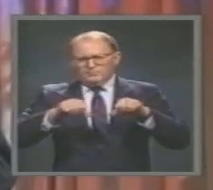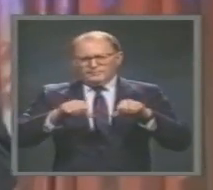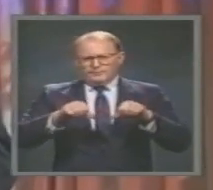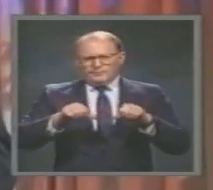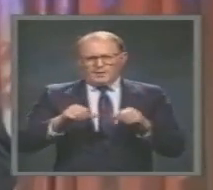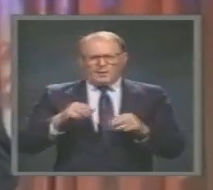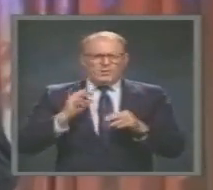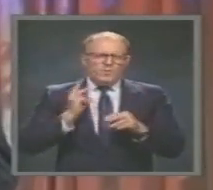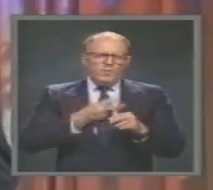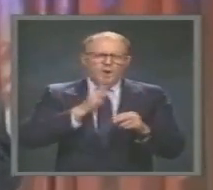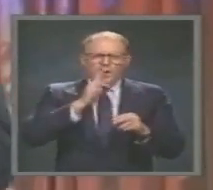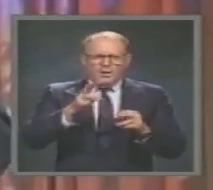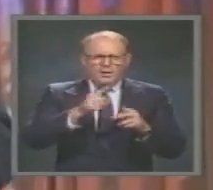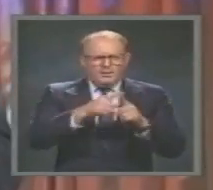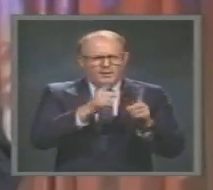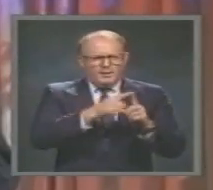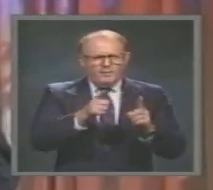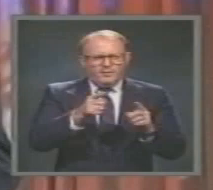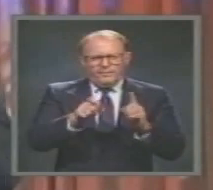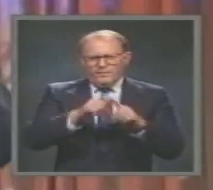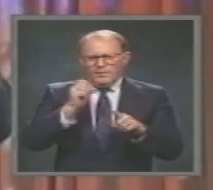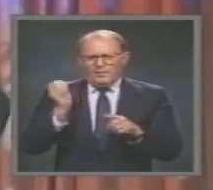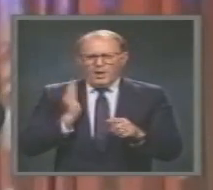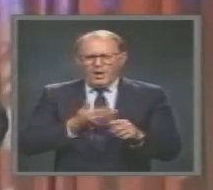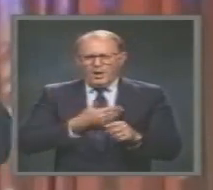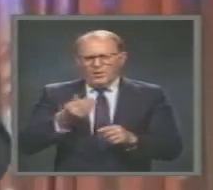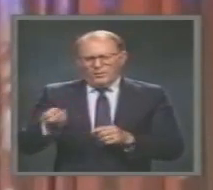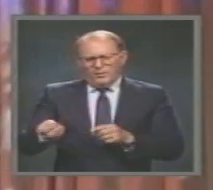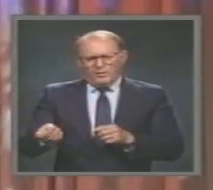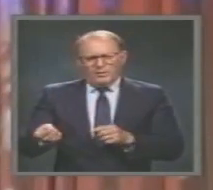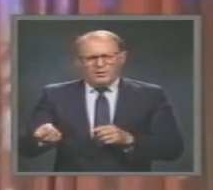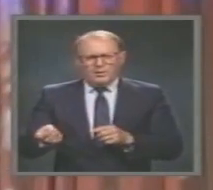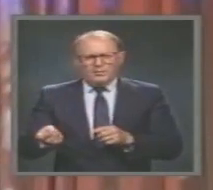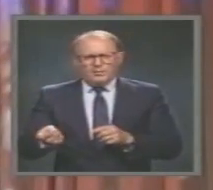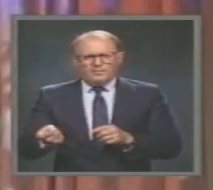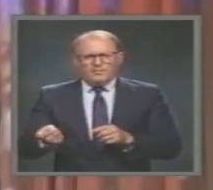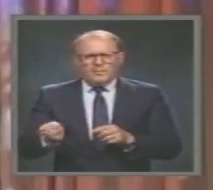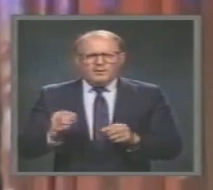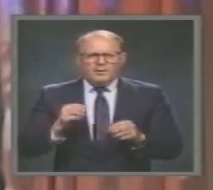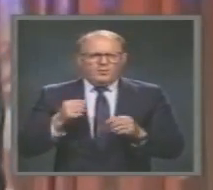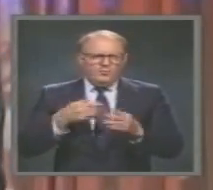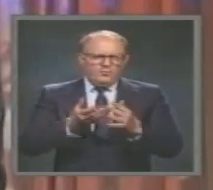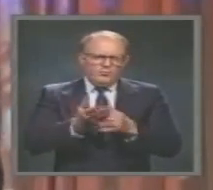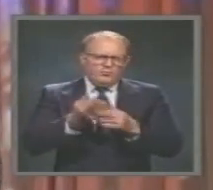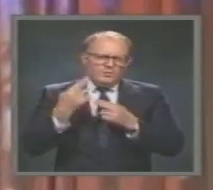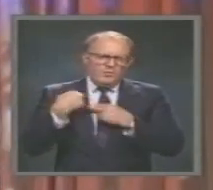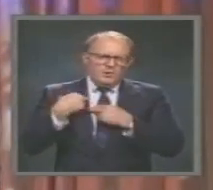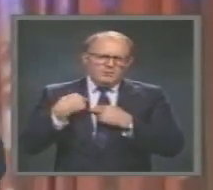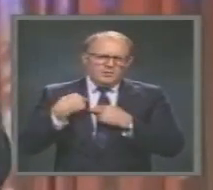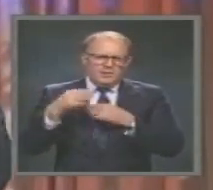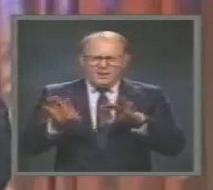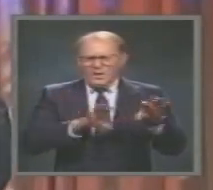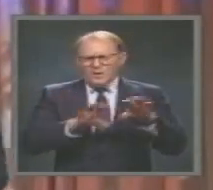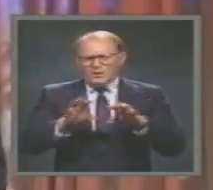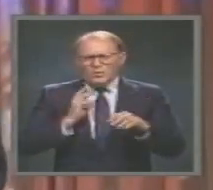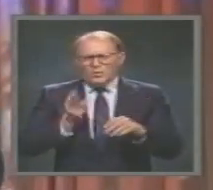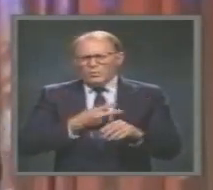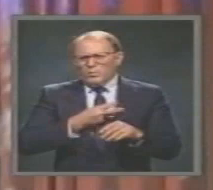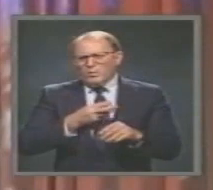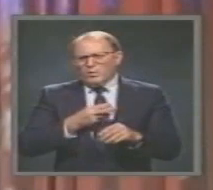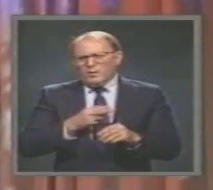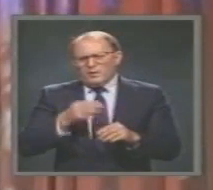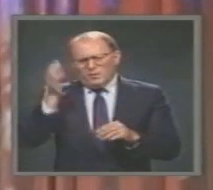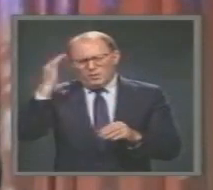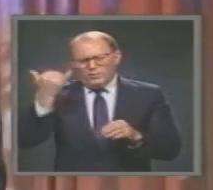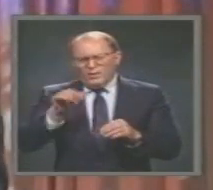inventiveness, creativity, ingenuity, morality, responsibility, and we don't hold them